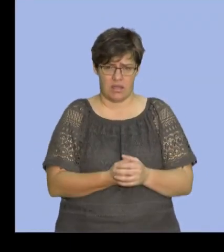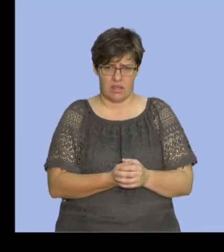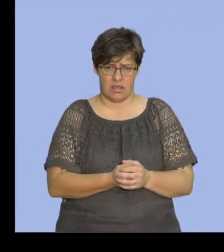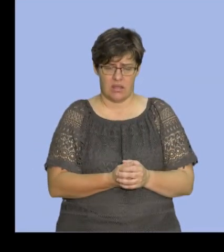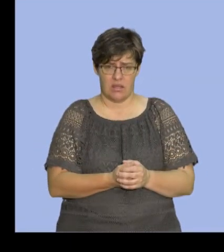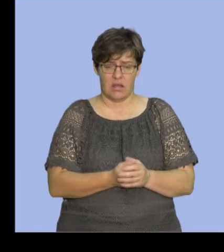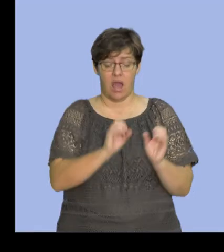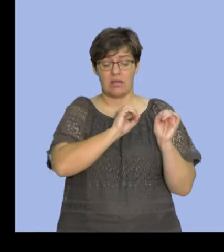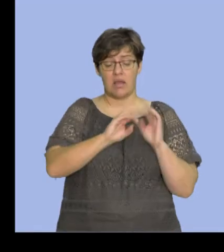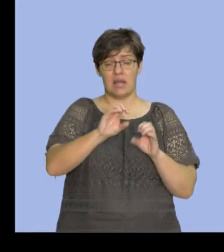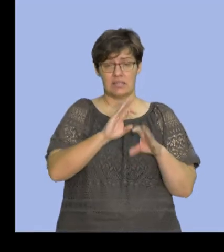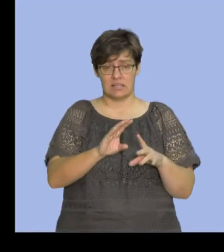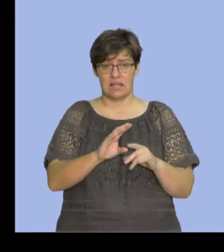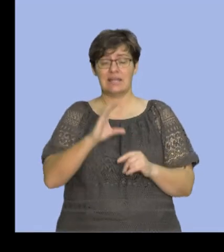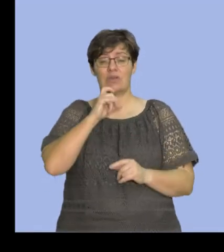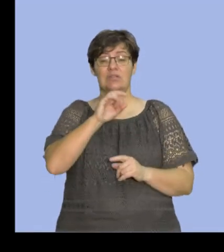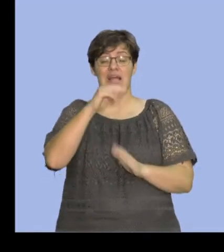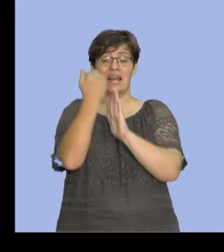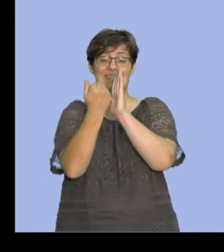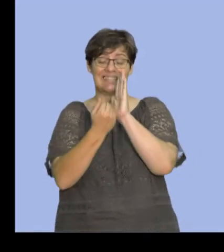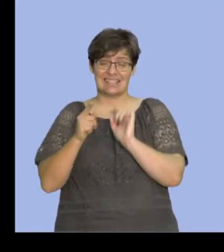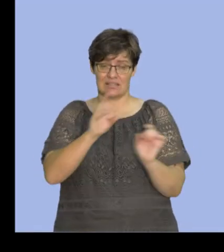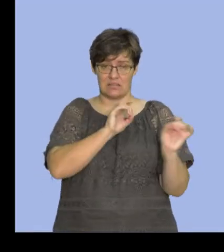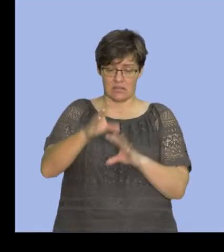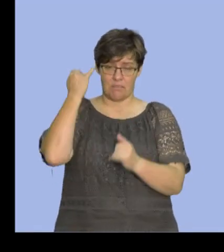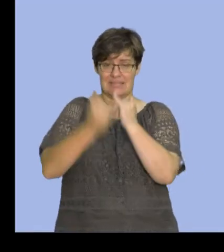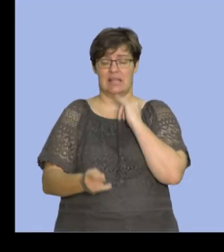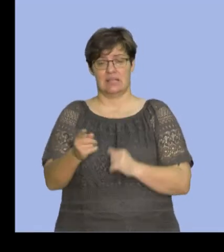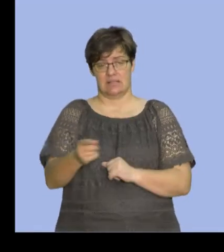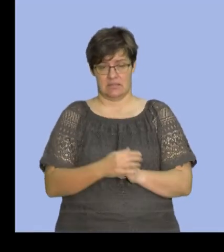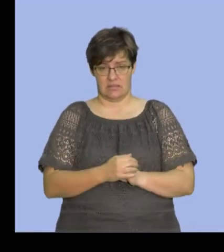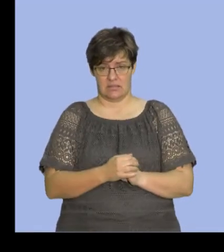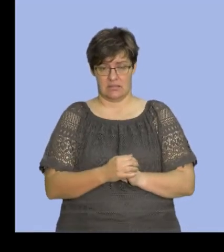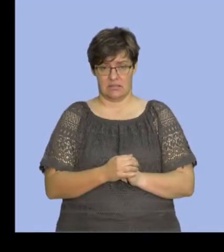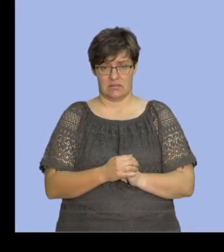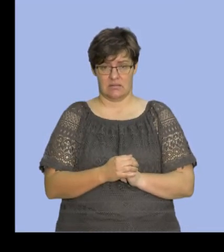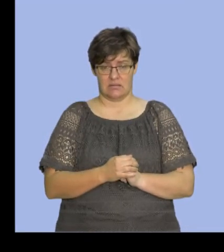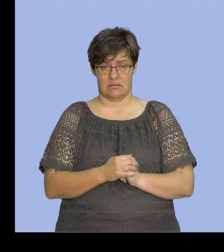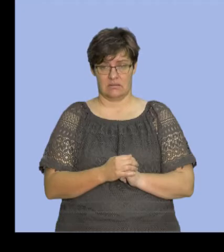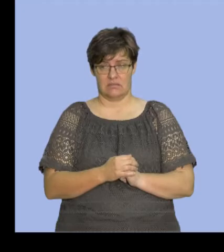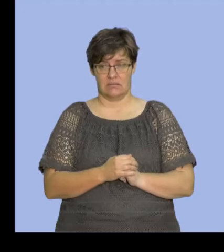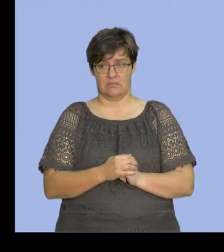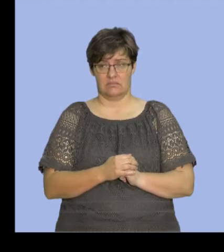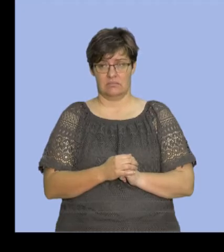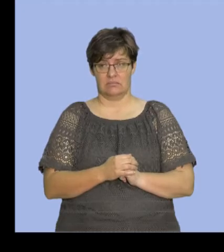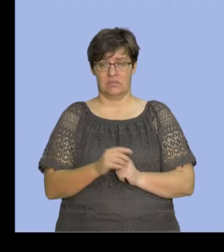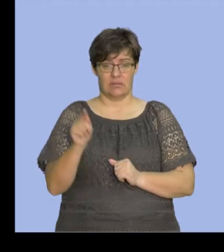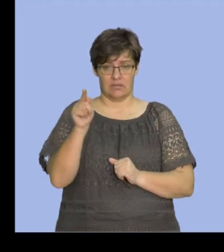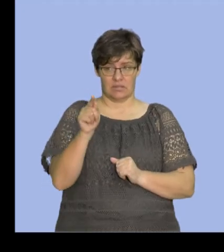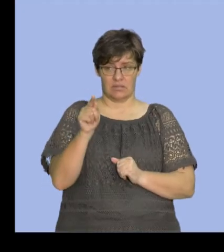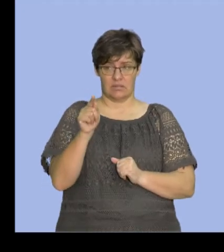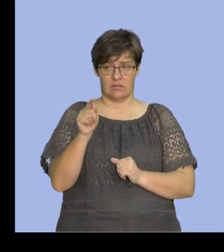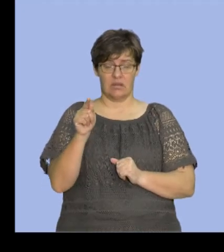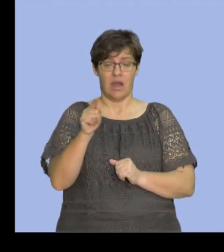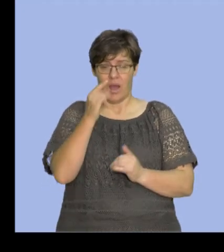casting error in the creditors list. Here we go. In the creditors list. Here.